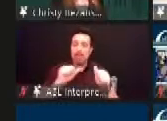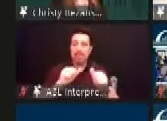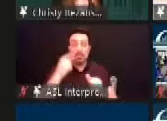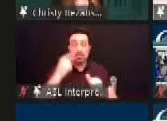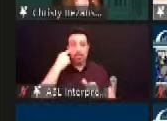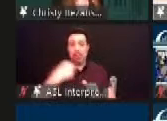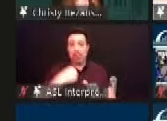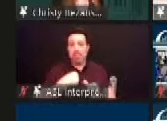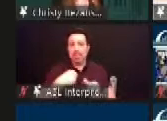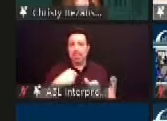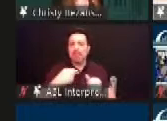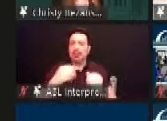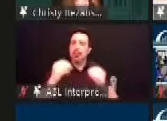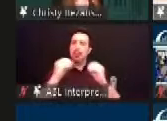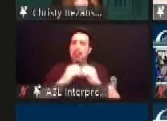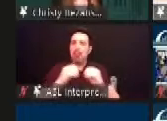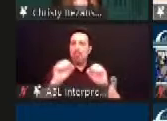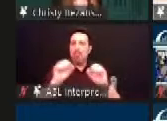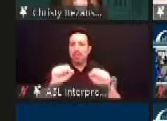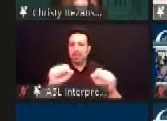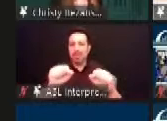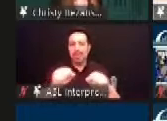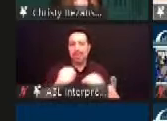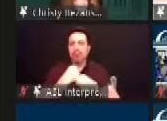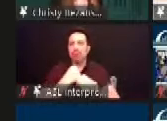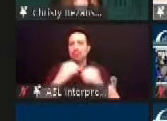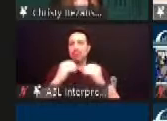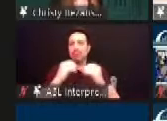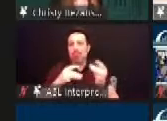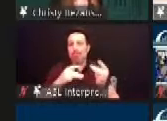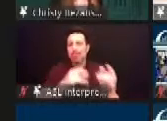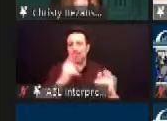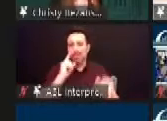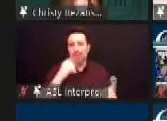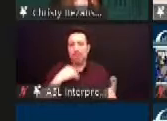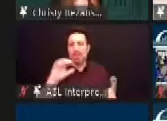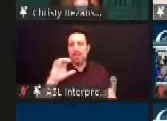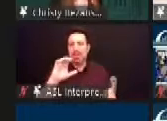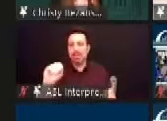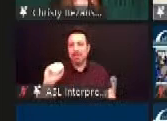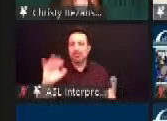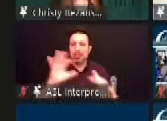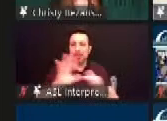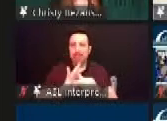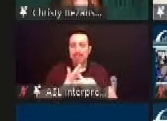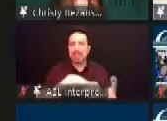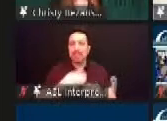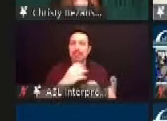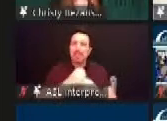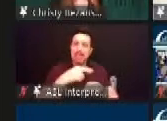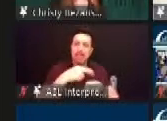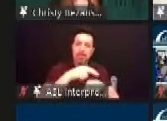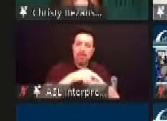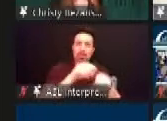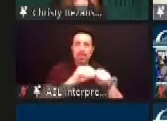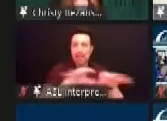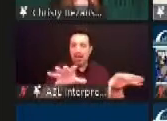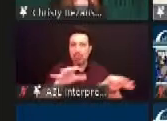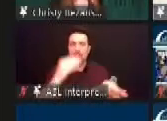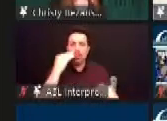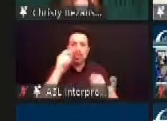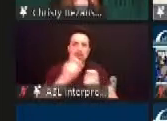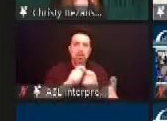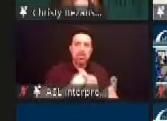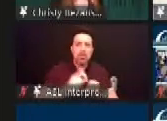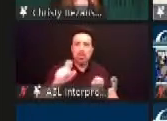me, it just opens more possibilities, and it just creates more efficiency for my case managers to link, to get referrals out, and to know exactly what we need to do in